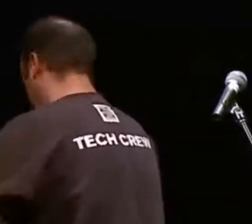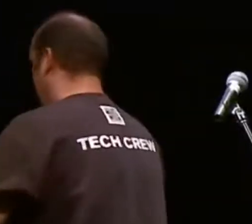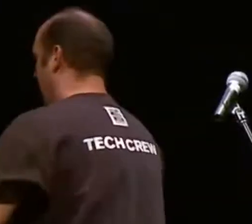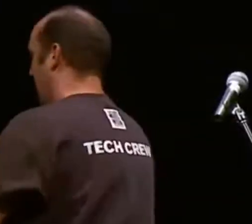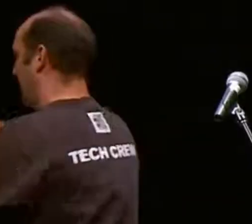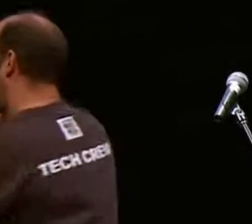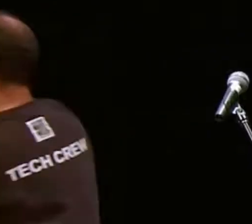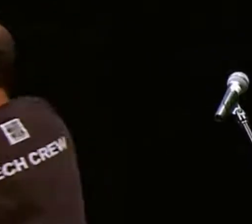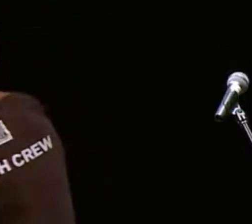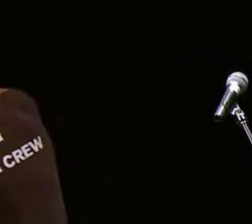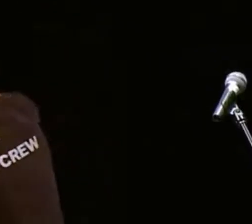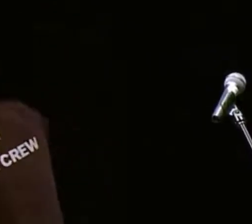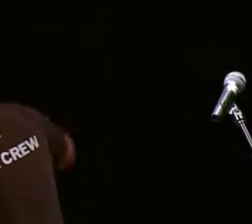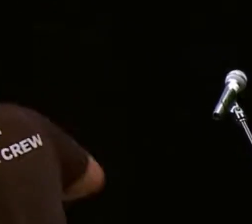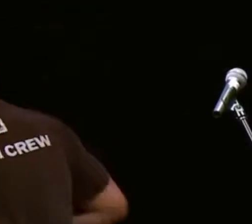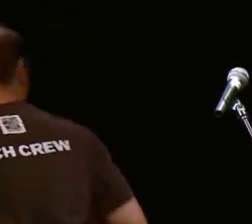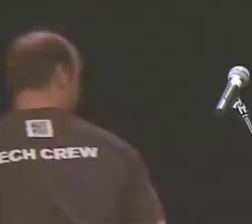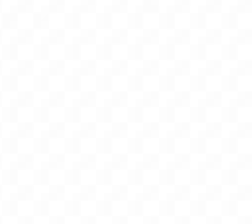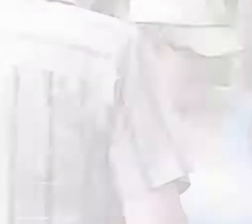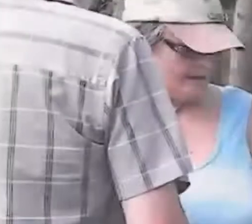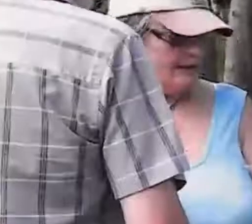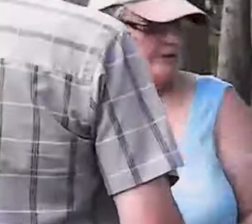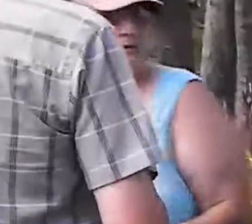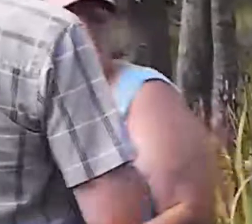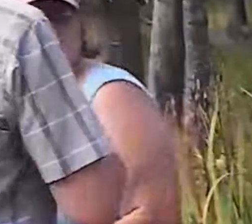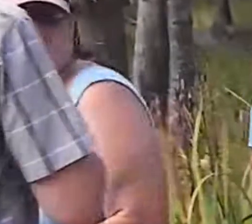good time. How are you guys feeling? Feeling good?